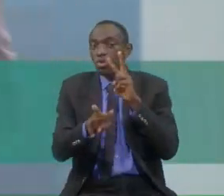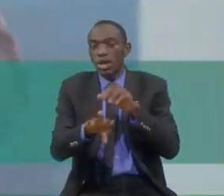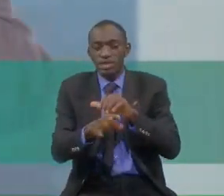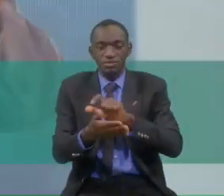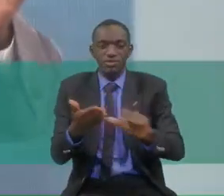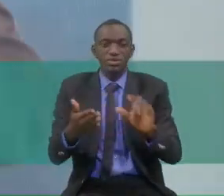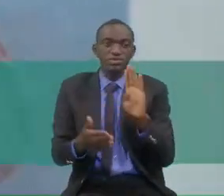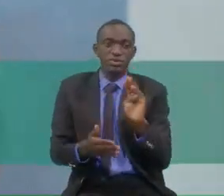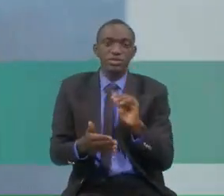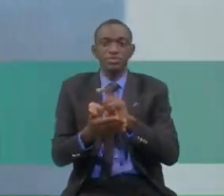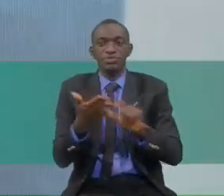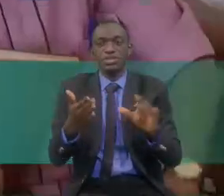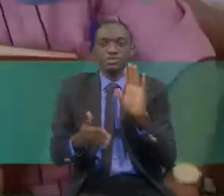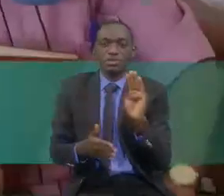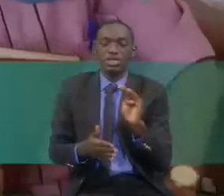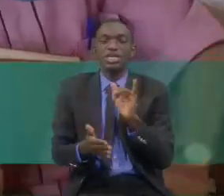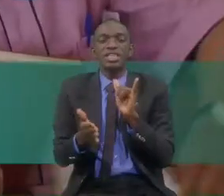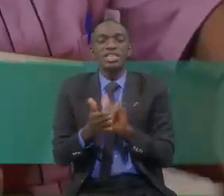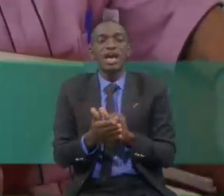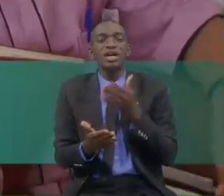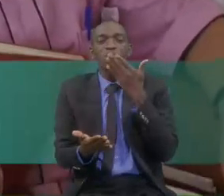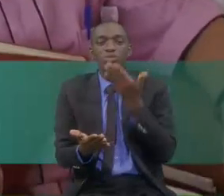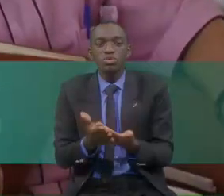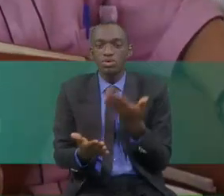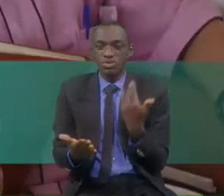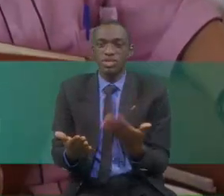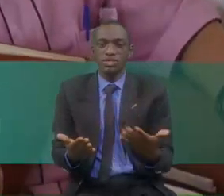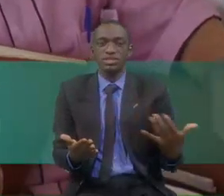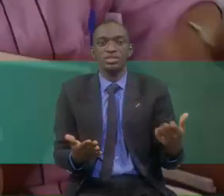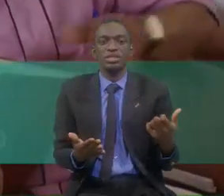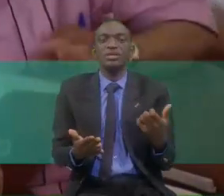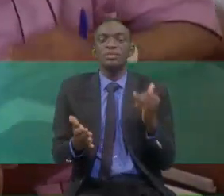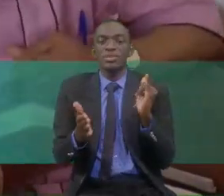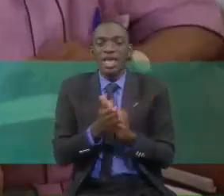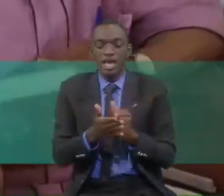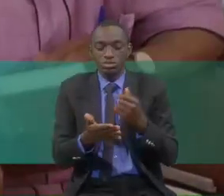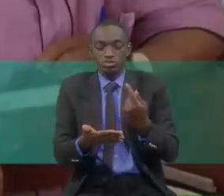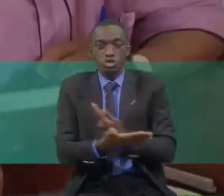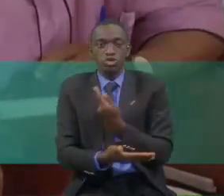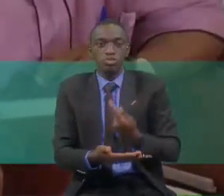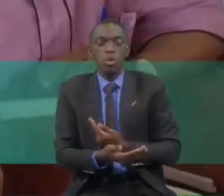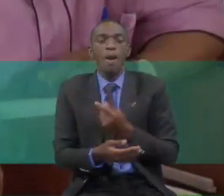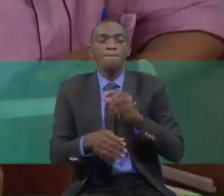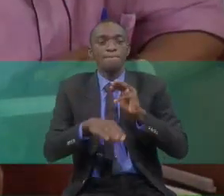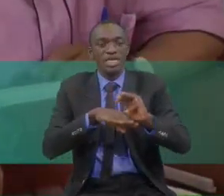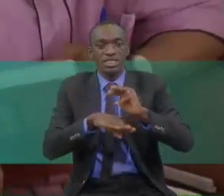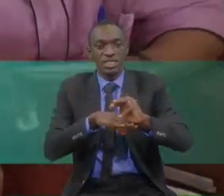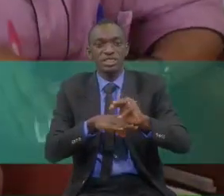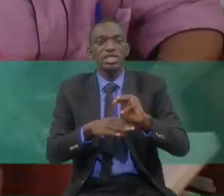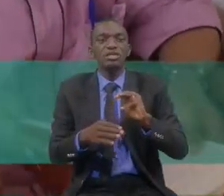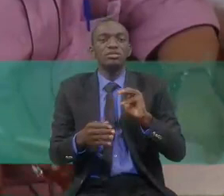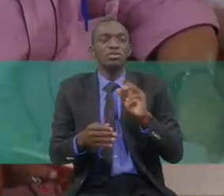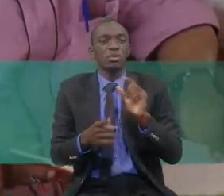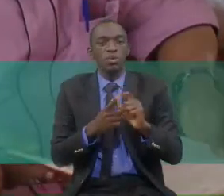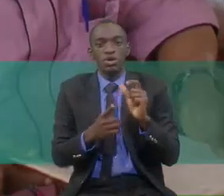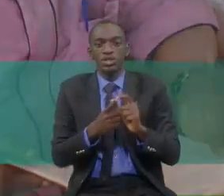14, that good thing, that gospel message, that salvation through the name